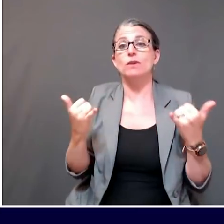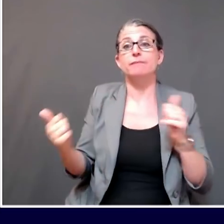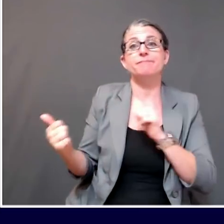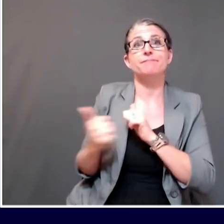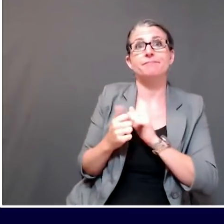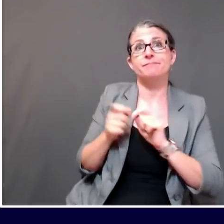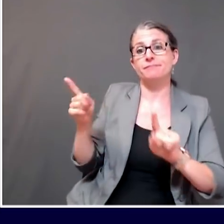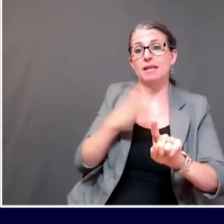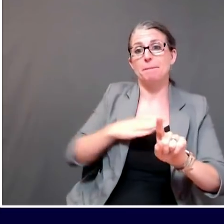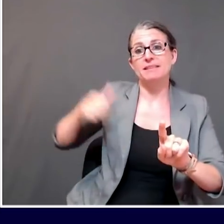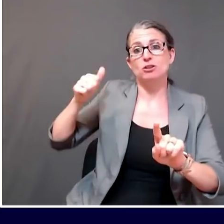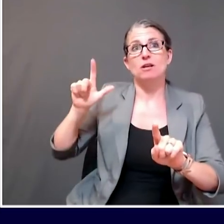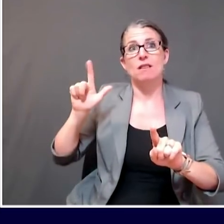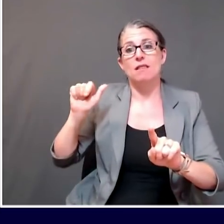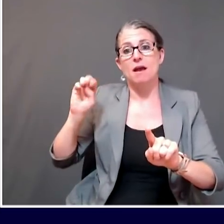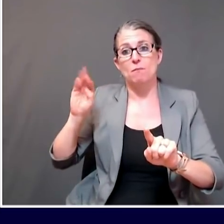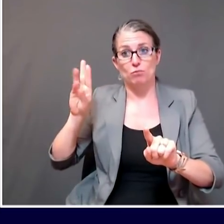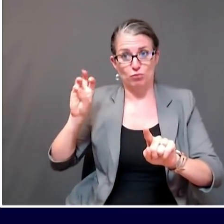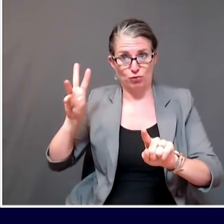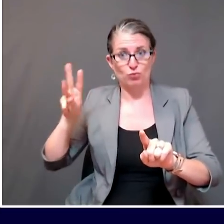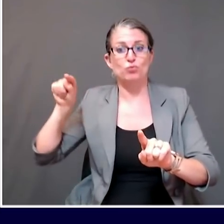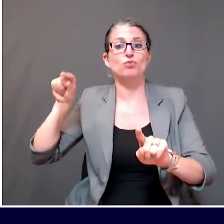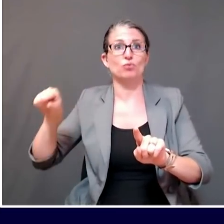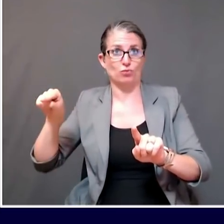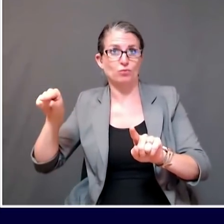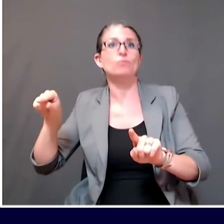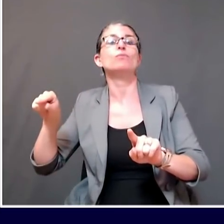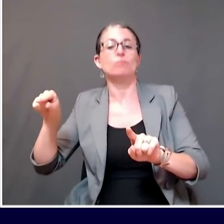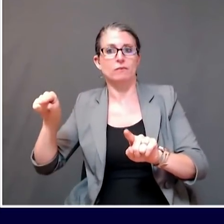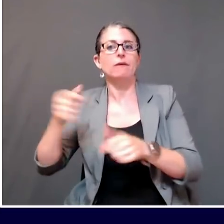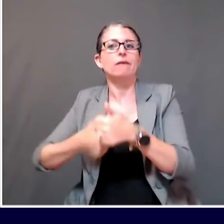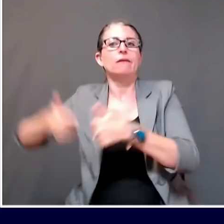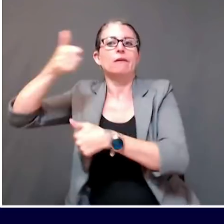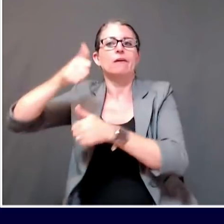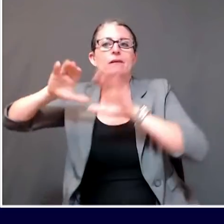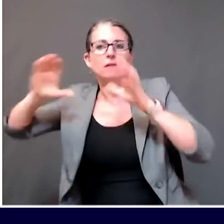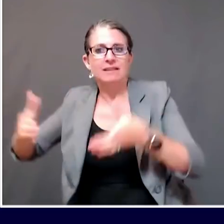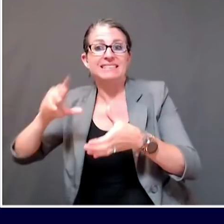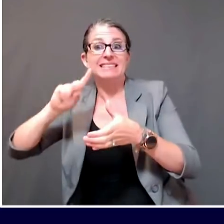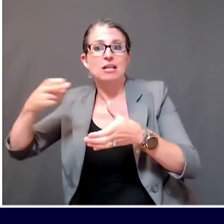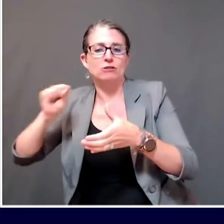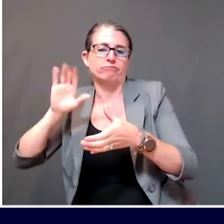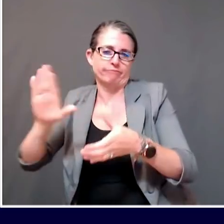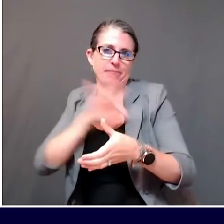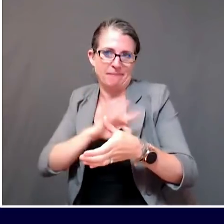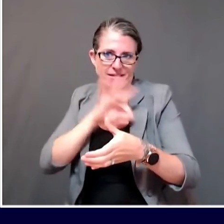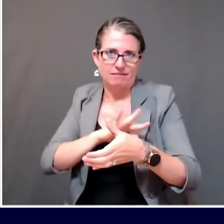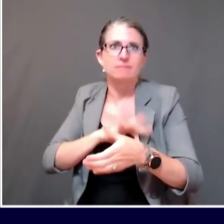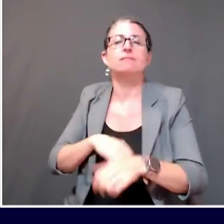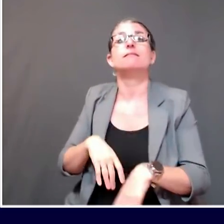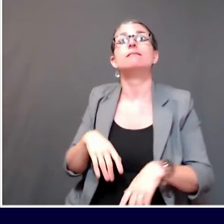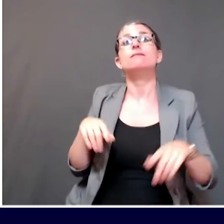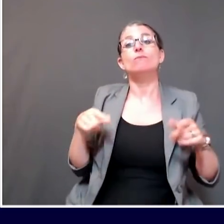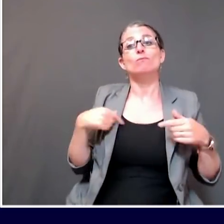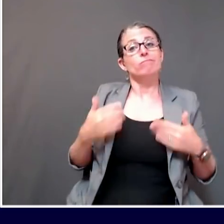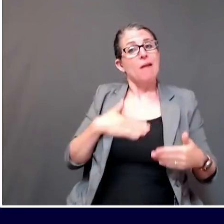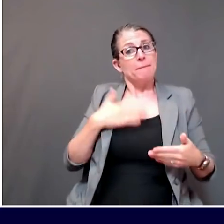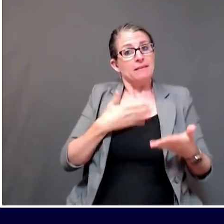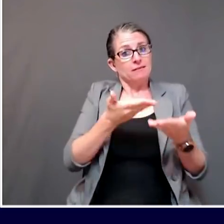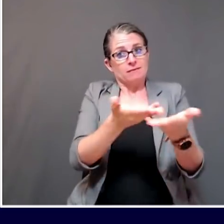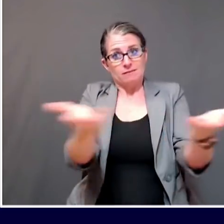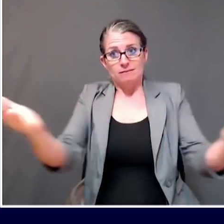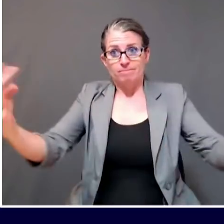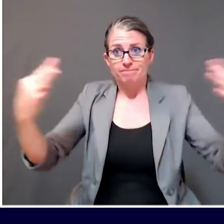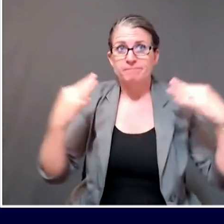Jeanne Lambrew from Maine's Department of Health and Human Services. Commissioner Lambrew and I are pleased to join everyone today to provide